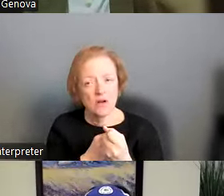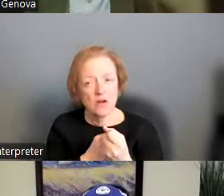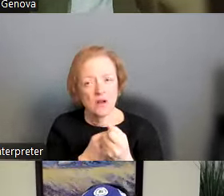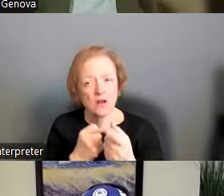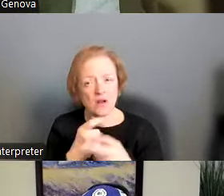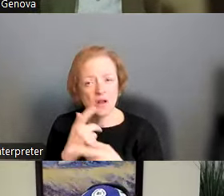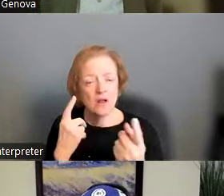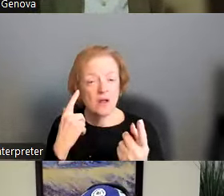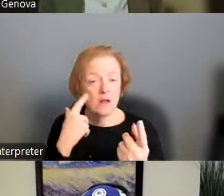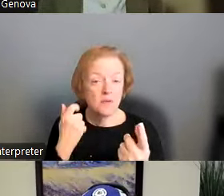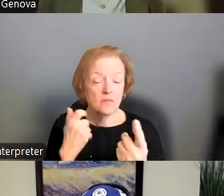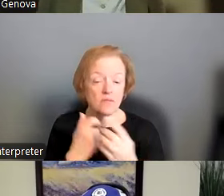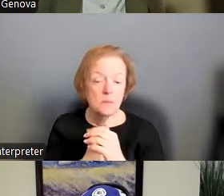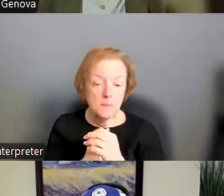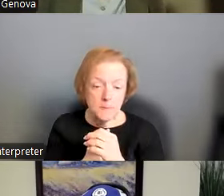Yeah. So